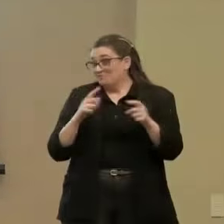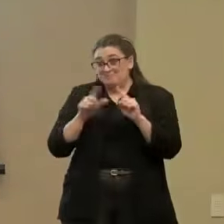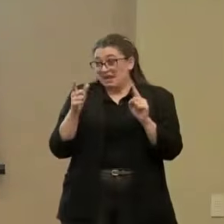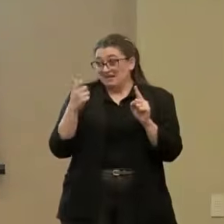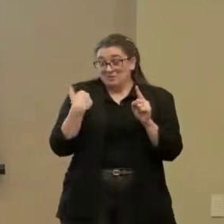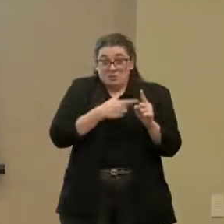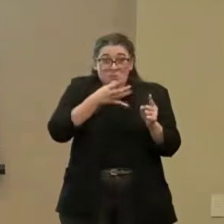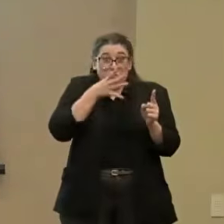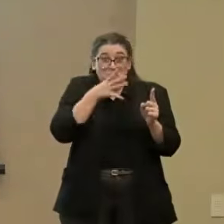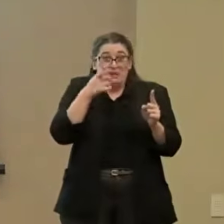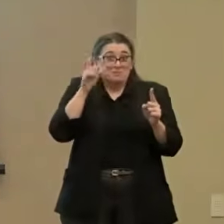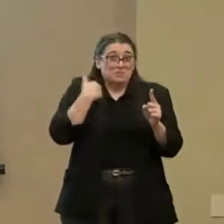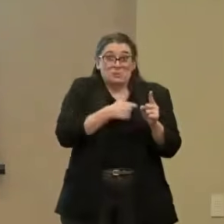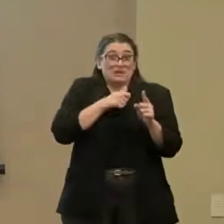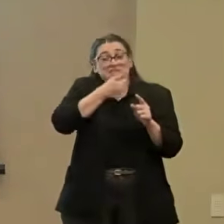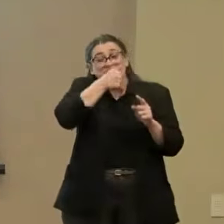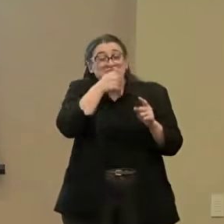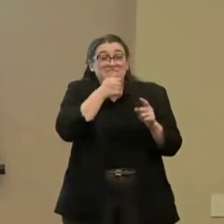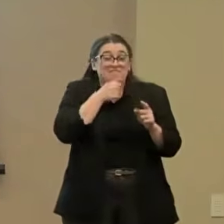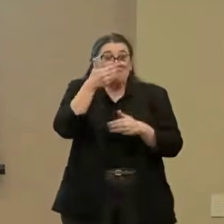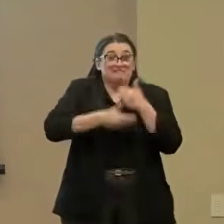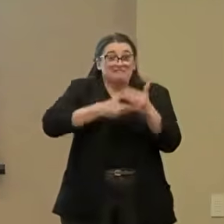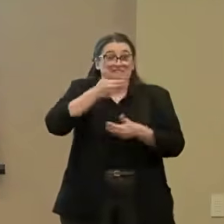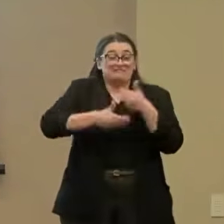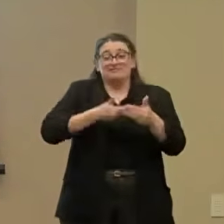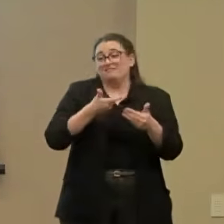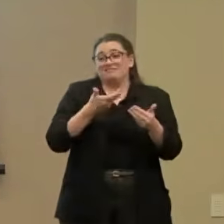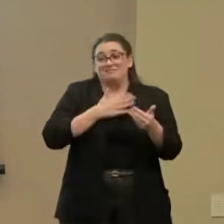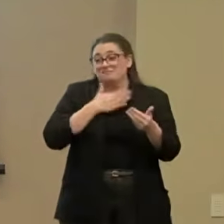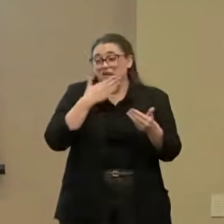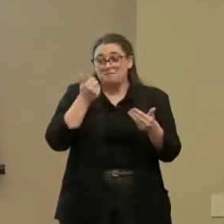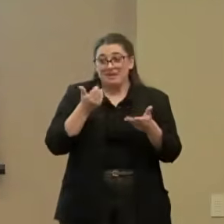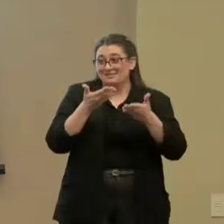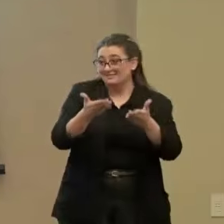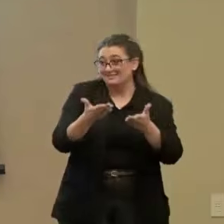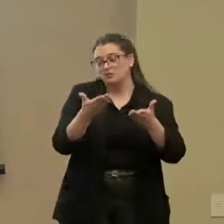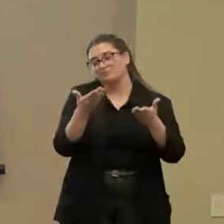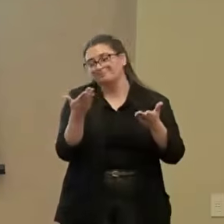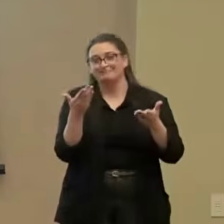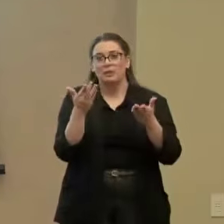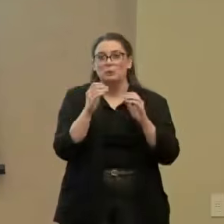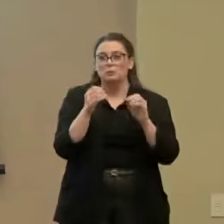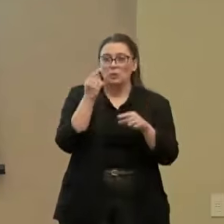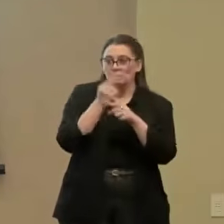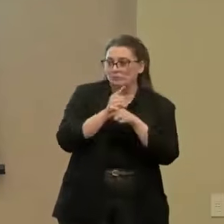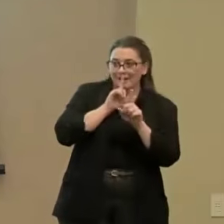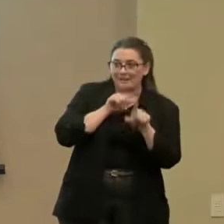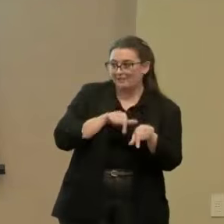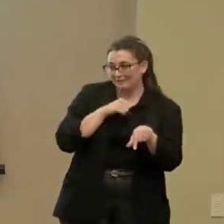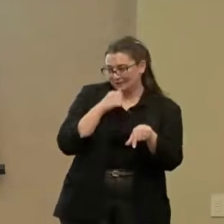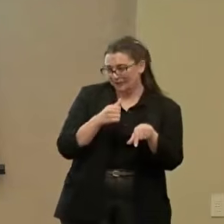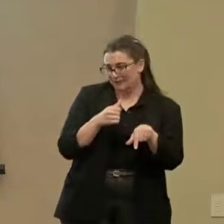through because we're moms, right? We have no choice. I guess my biggest advice, there is no right answer,